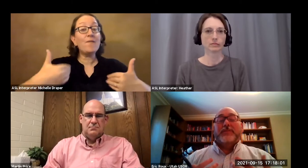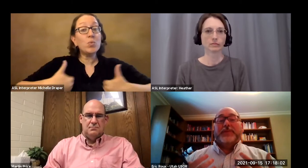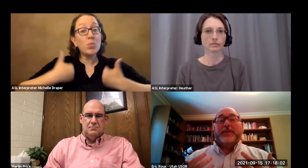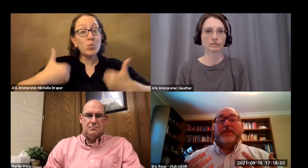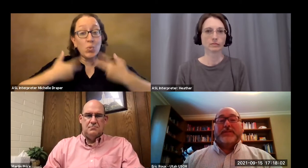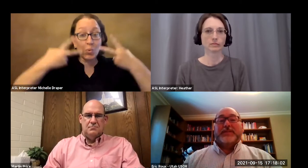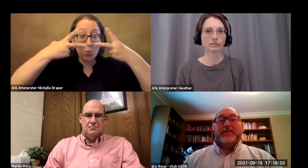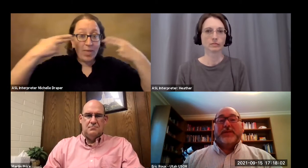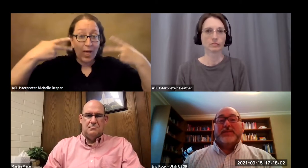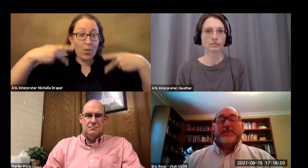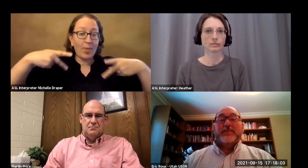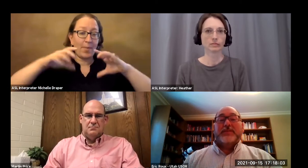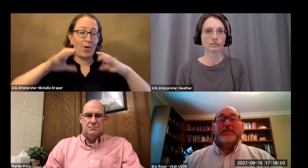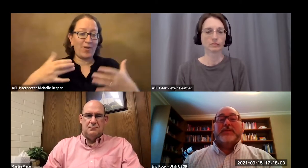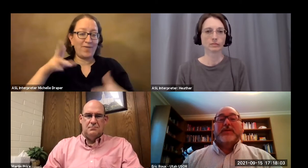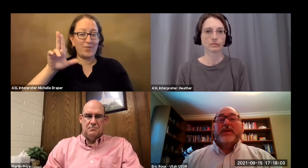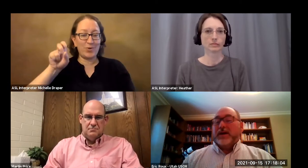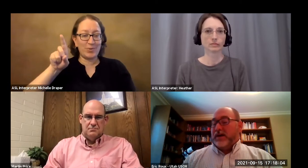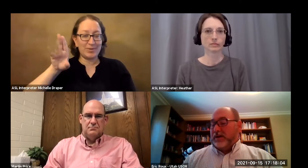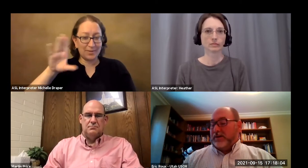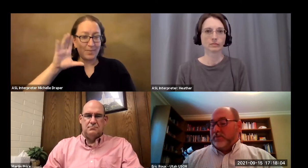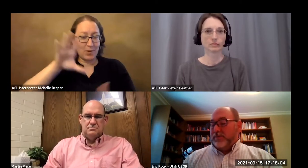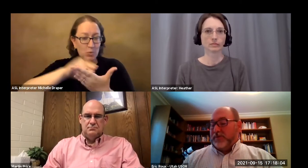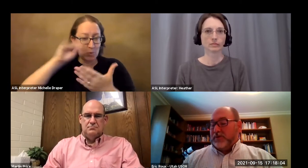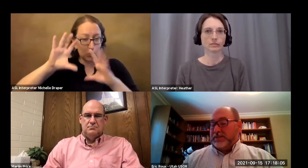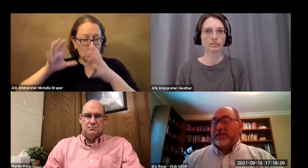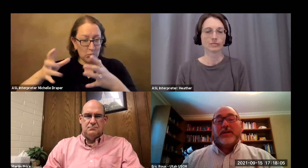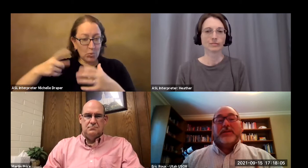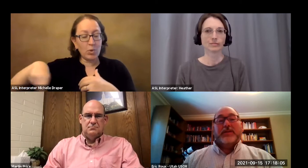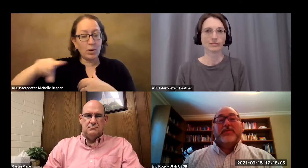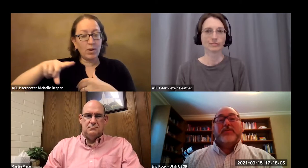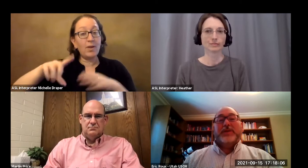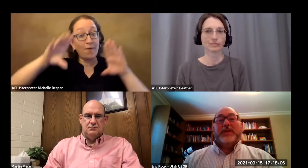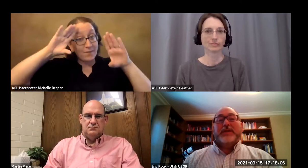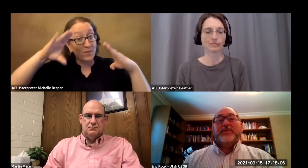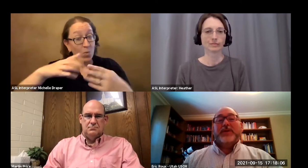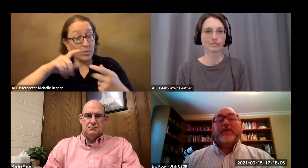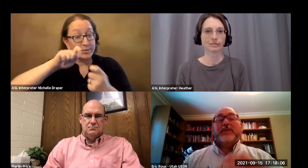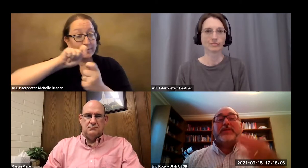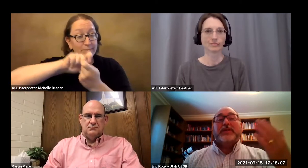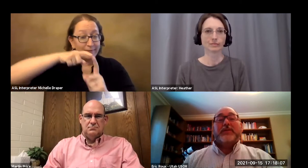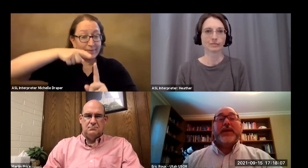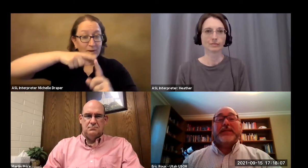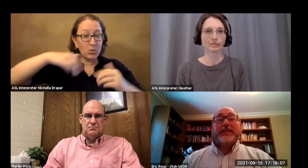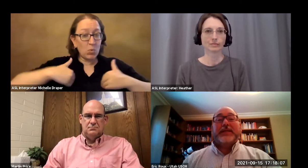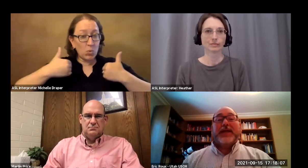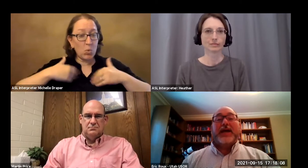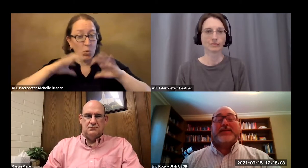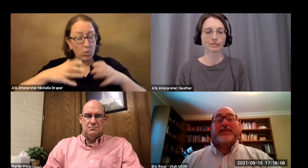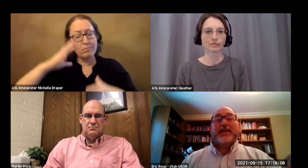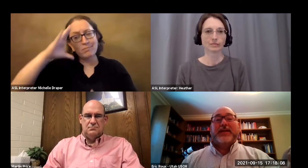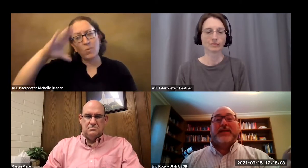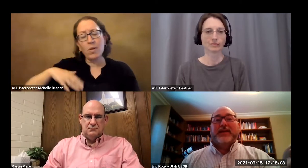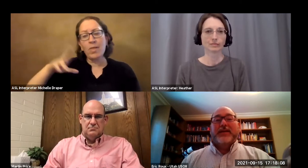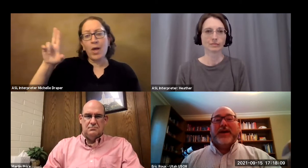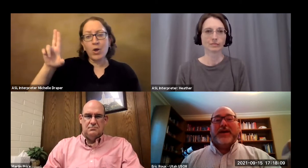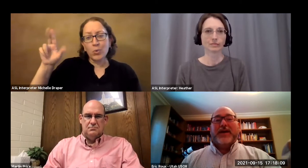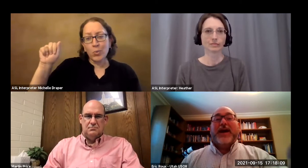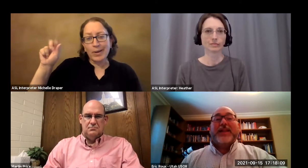for the USDB students. We're focusing on the youth because we know that the UAB has